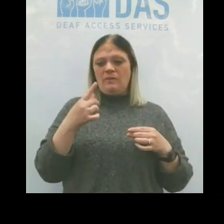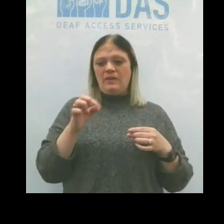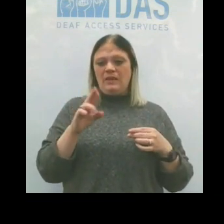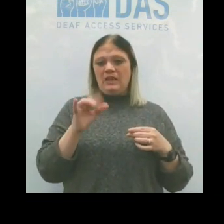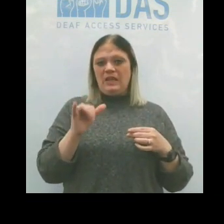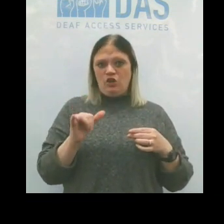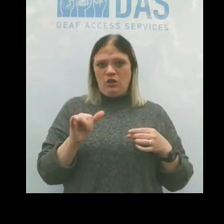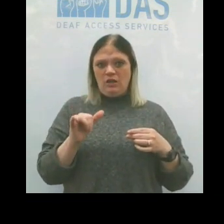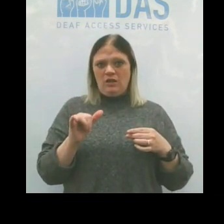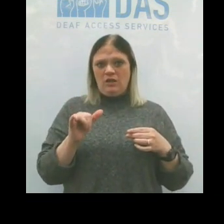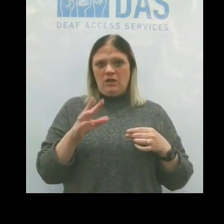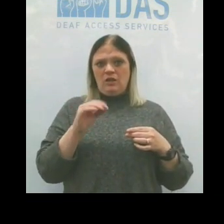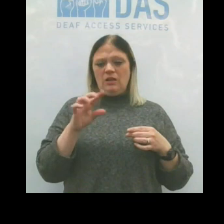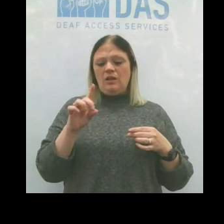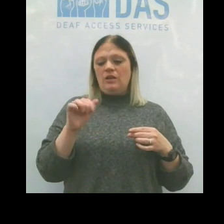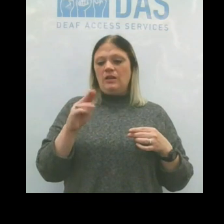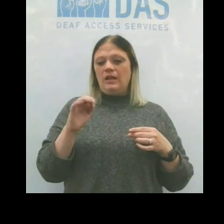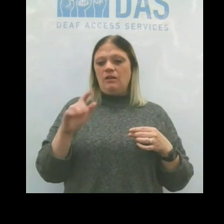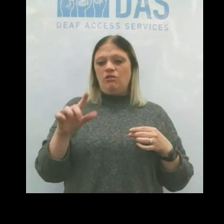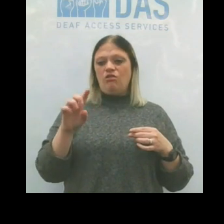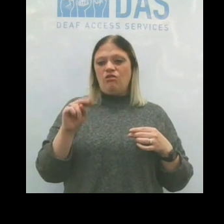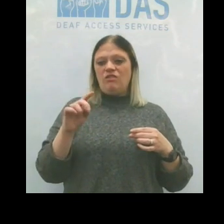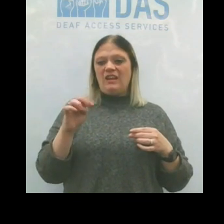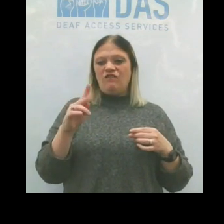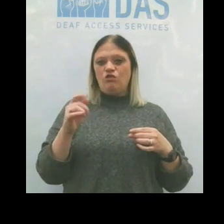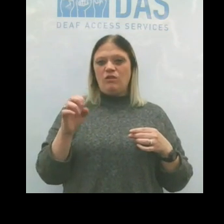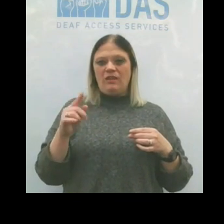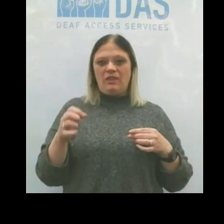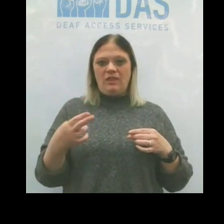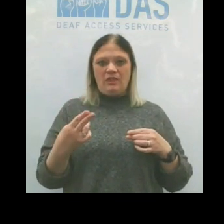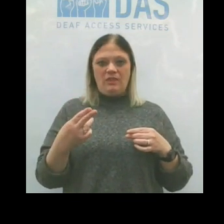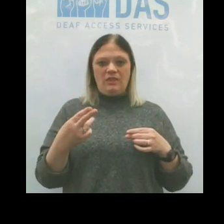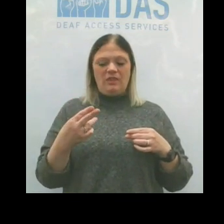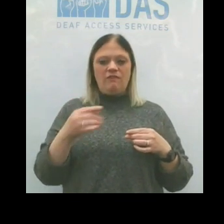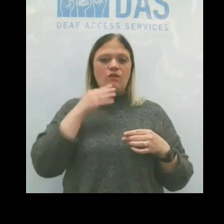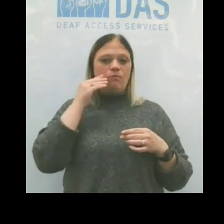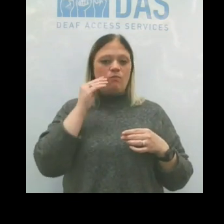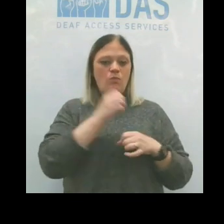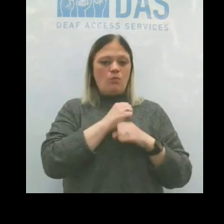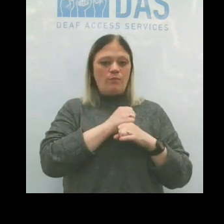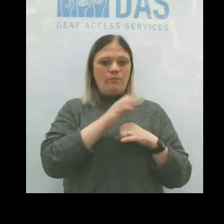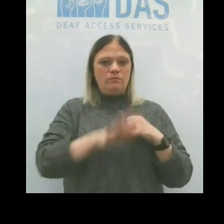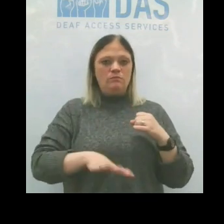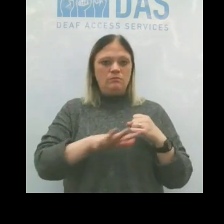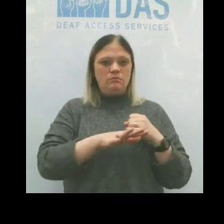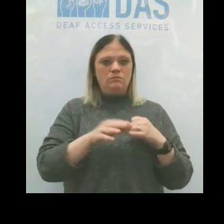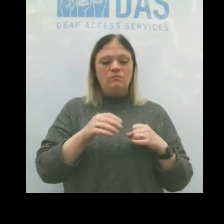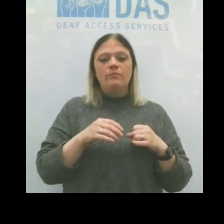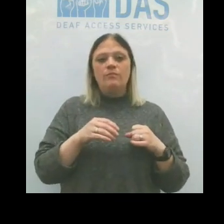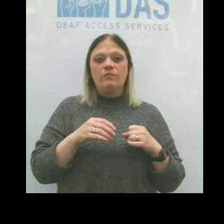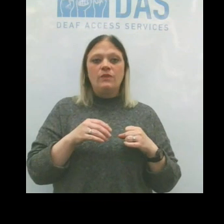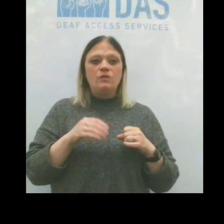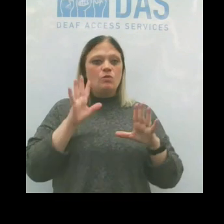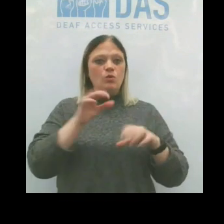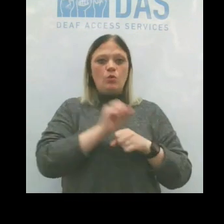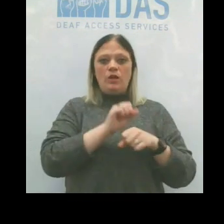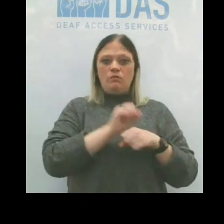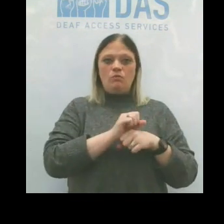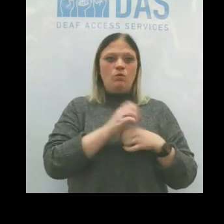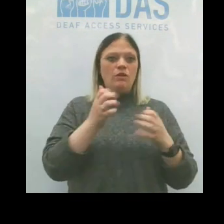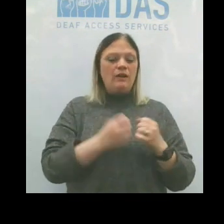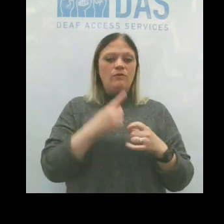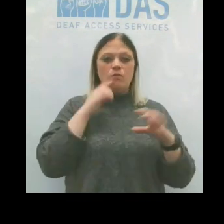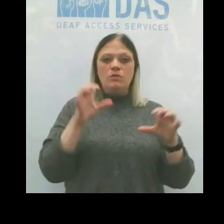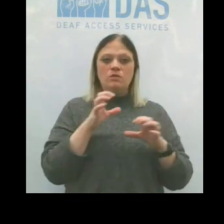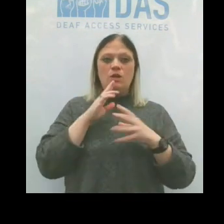Public Works, and Daniel Neverth, our Commissioner of Homeland Security and Emergency Services, for the great work that they and all of their staff have done to help us